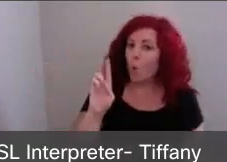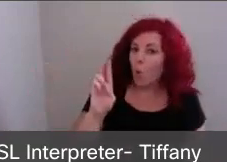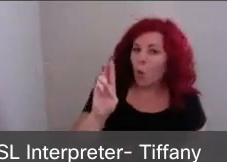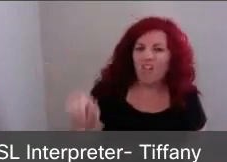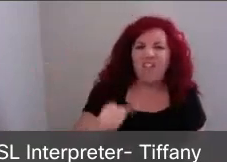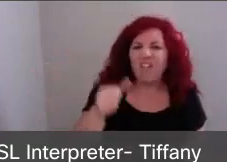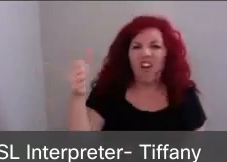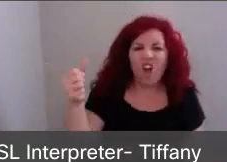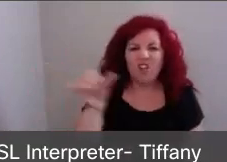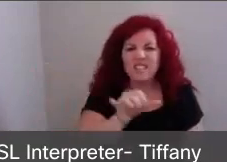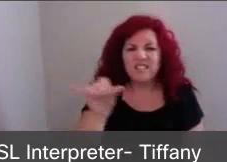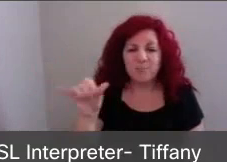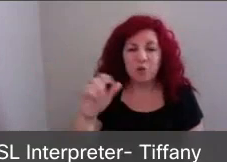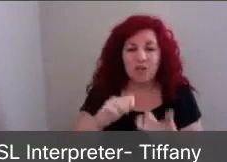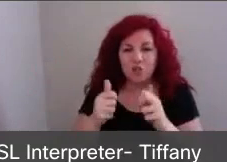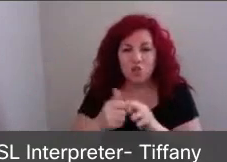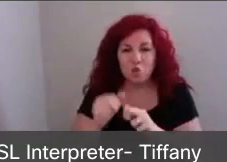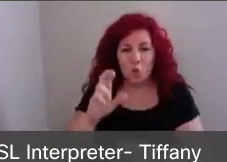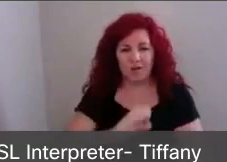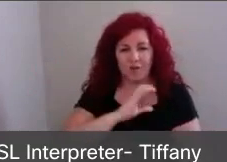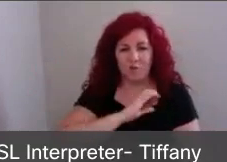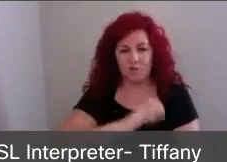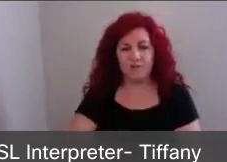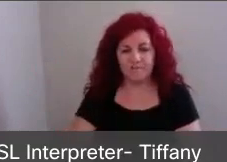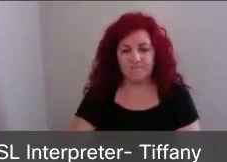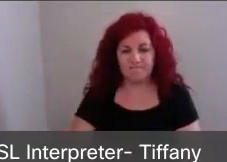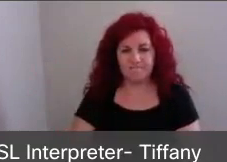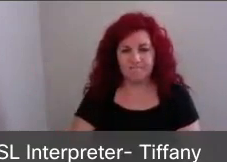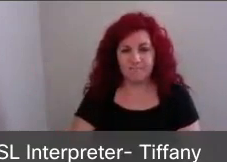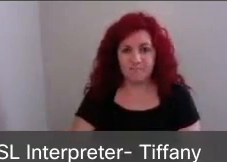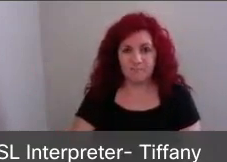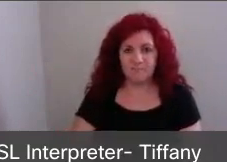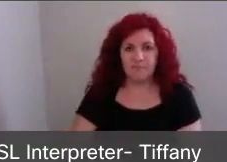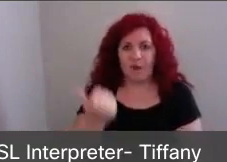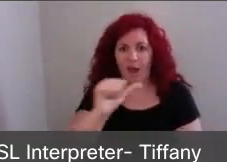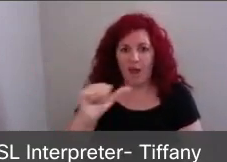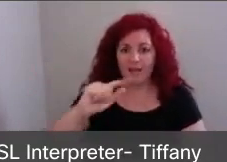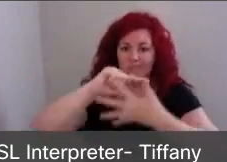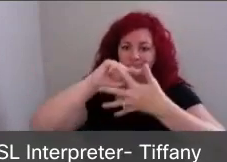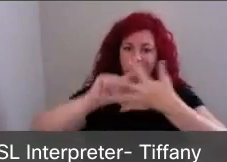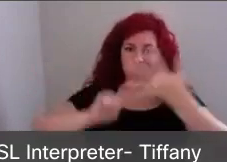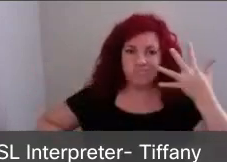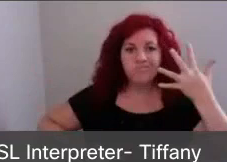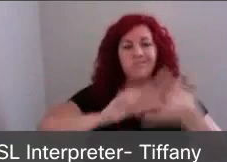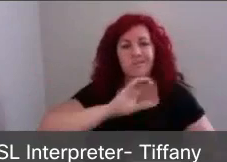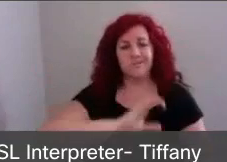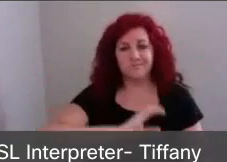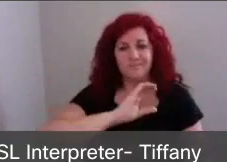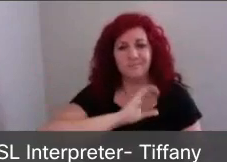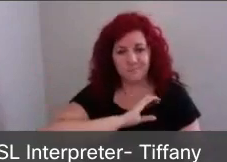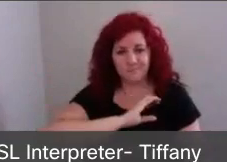other similar issues or characteristics? Any of these characteristics